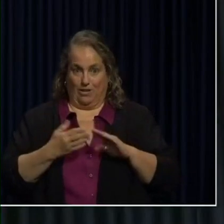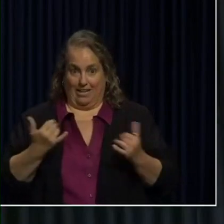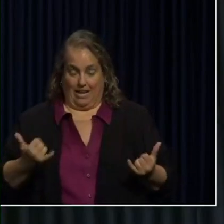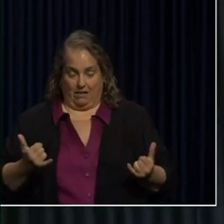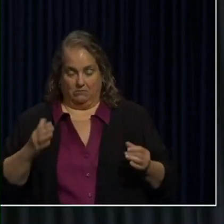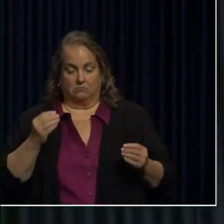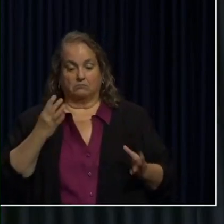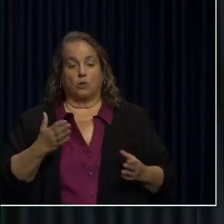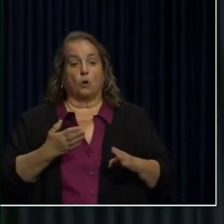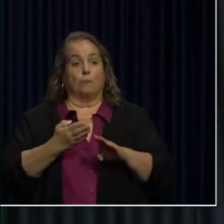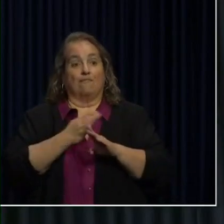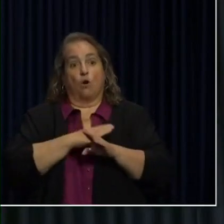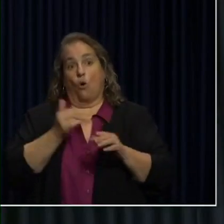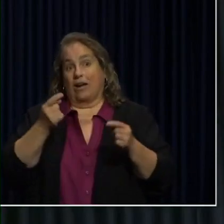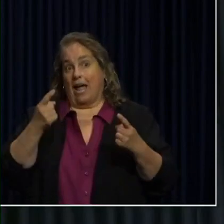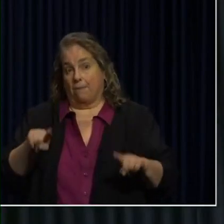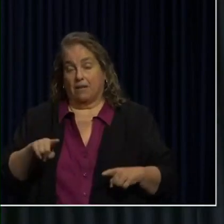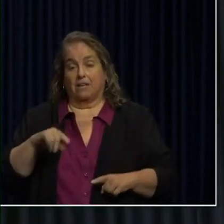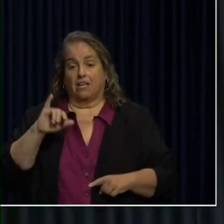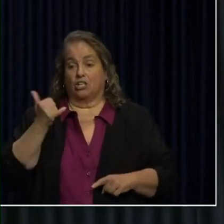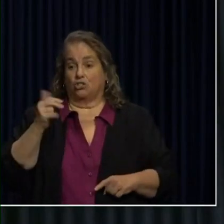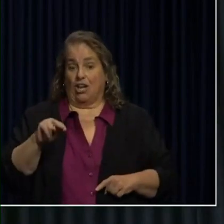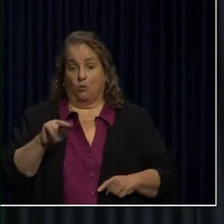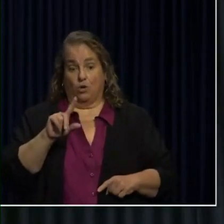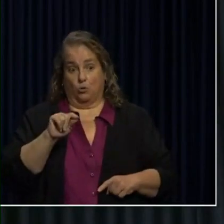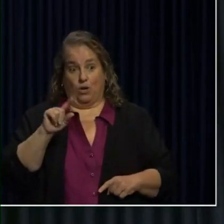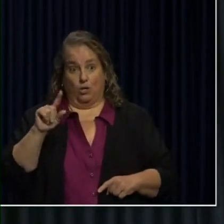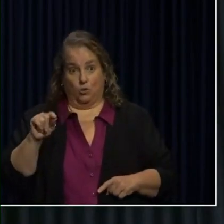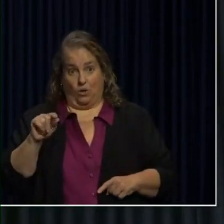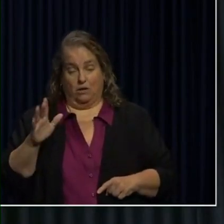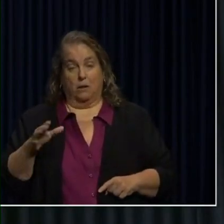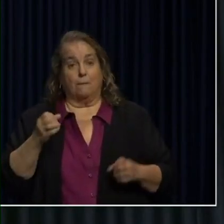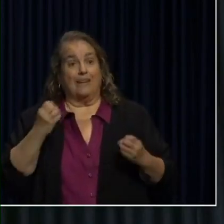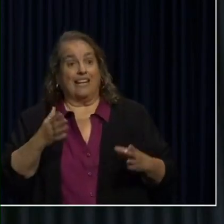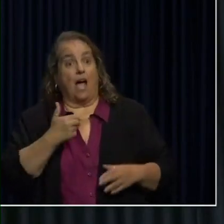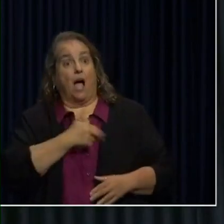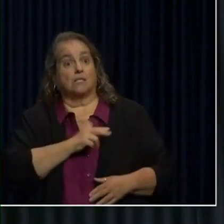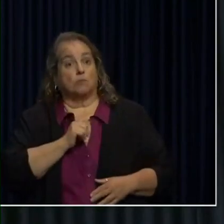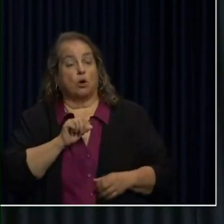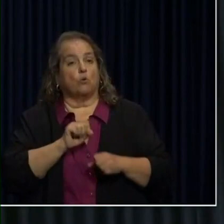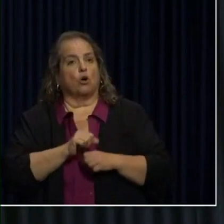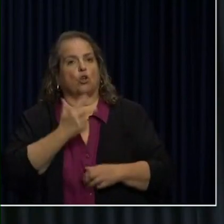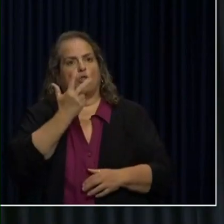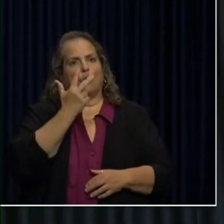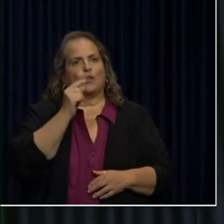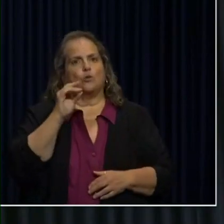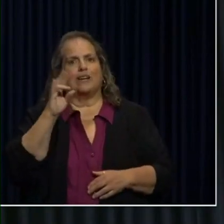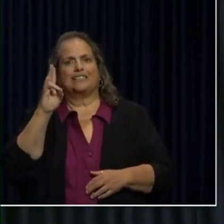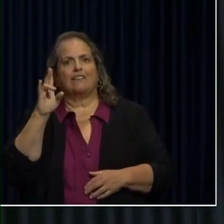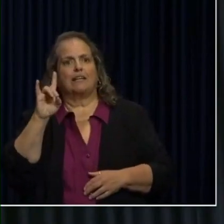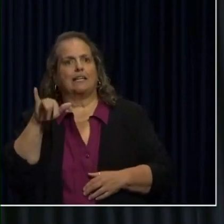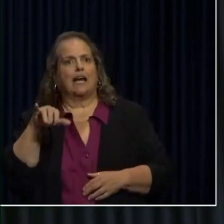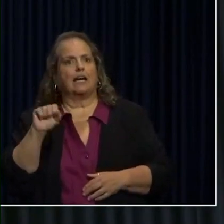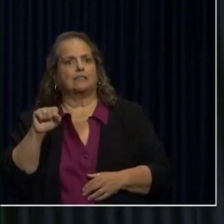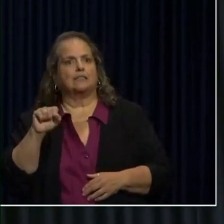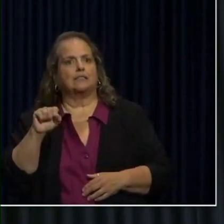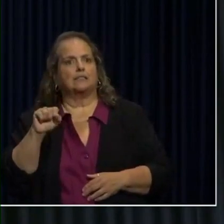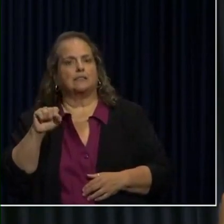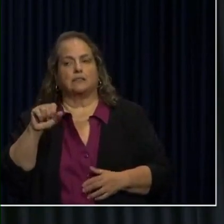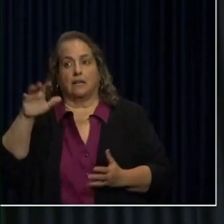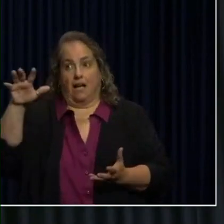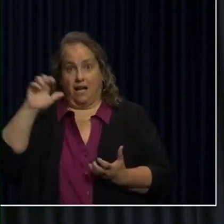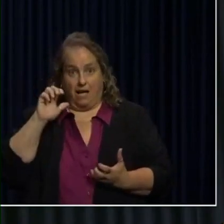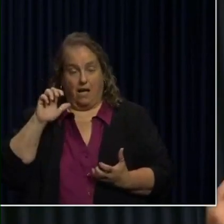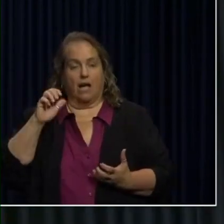happened, so if you went to just January of 2020, a lot of these hospitals worked on 3 to 7 day just-in-time supply chains. They ordered stuff, it